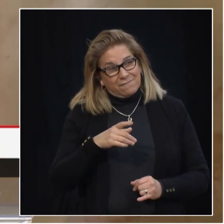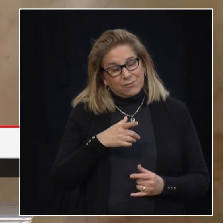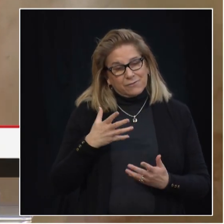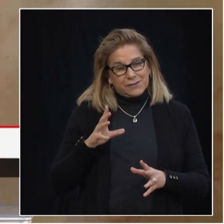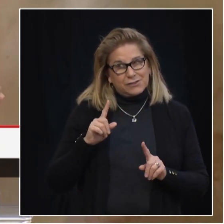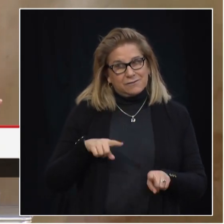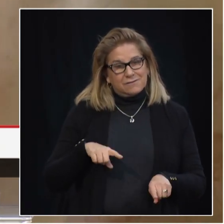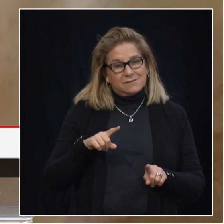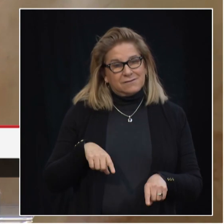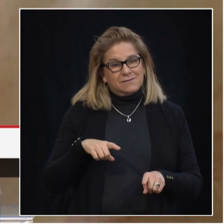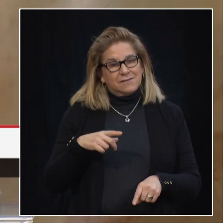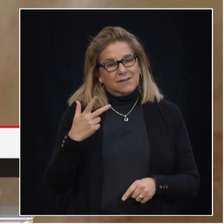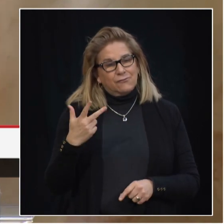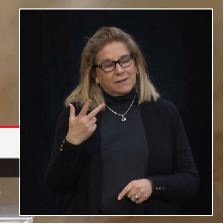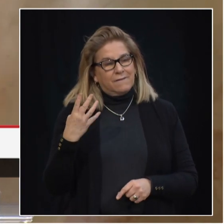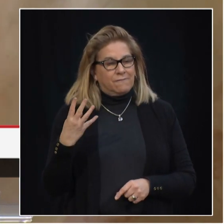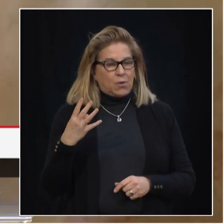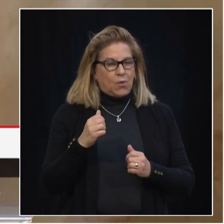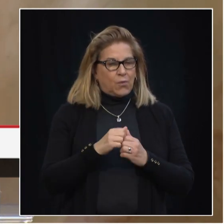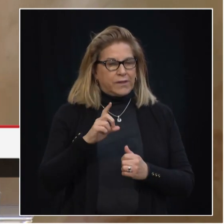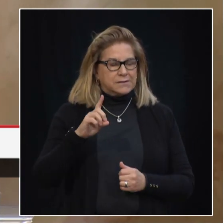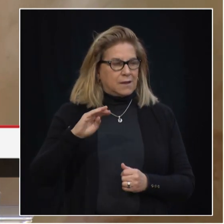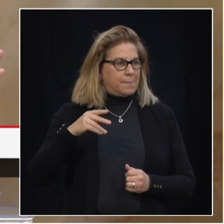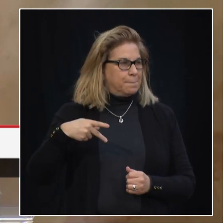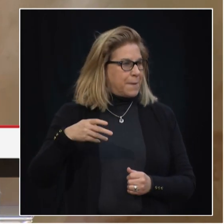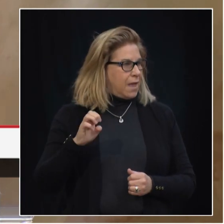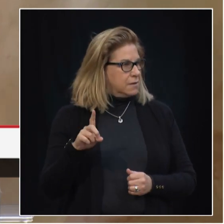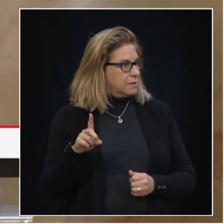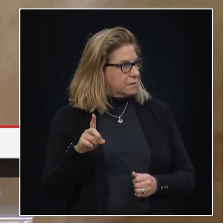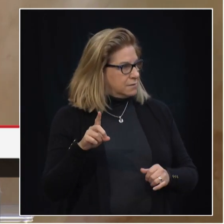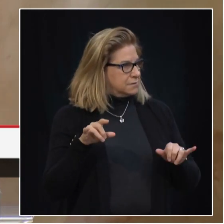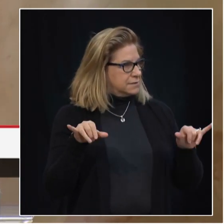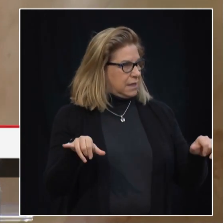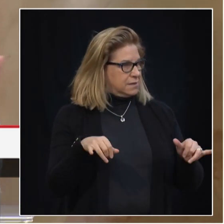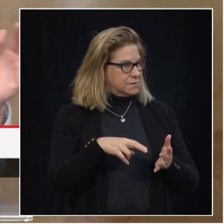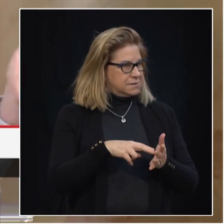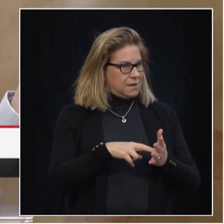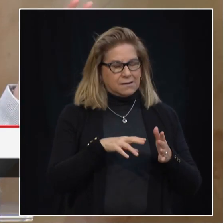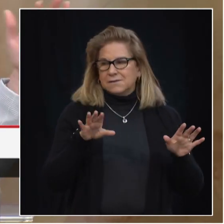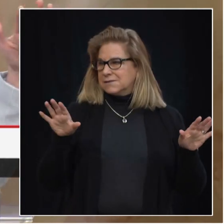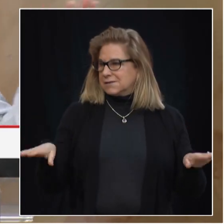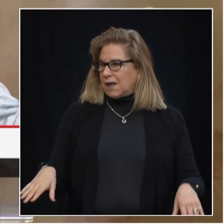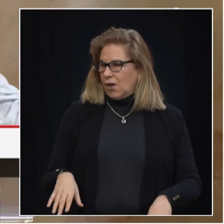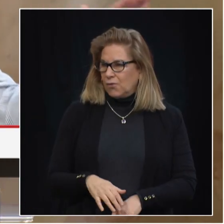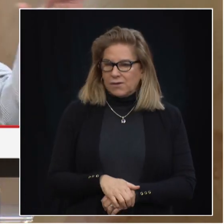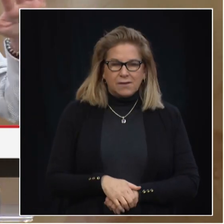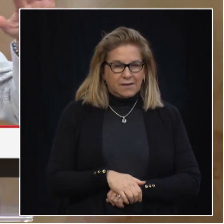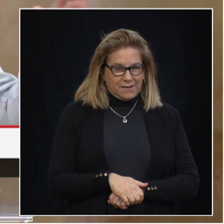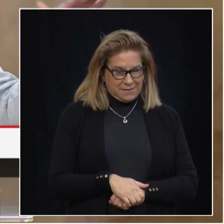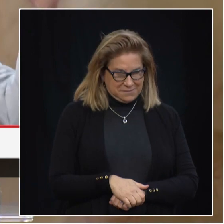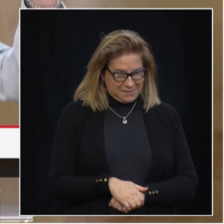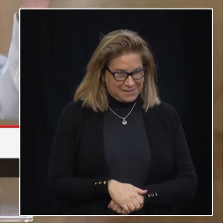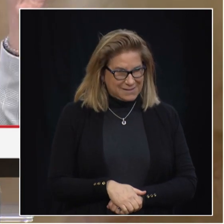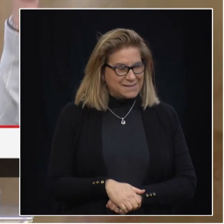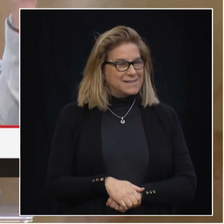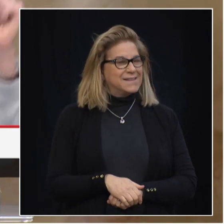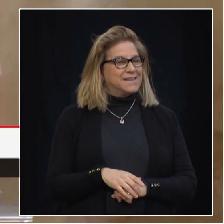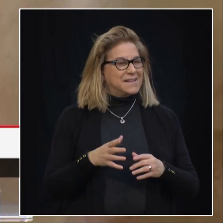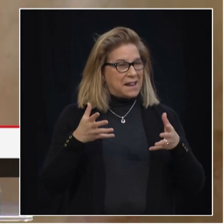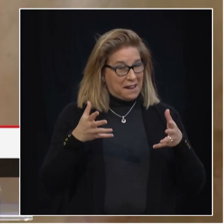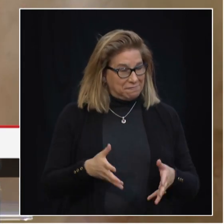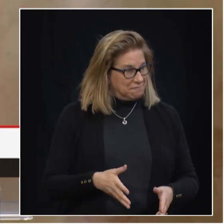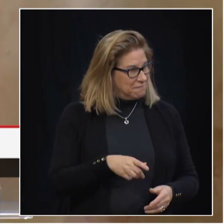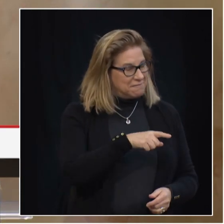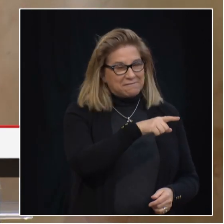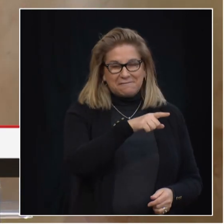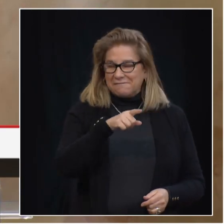DMHED, keep standing. All right? Okay. So we're looking at our experienced crowd or folks who don't have a